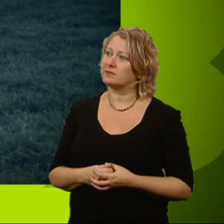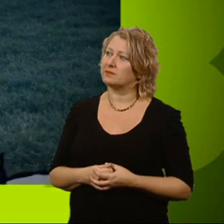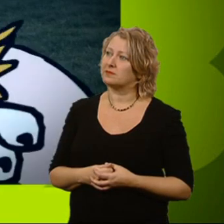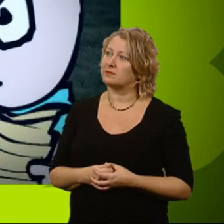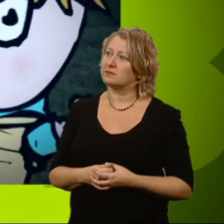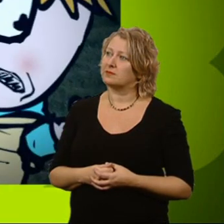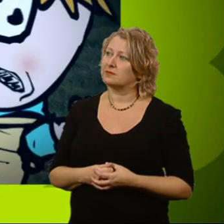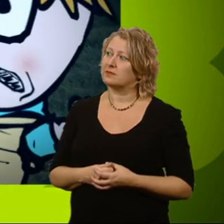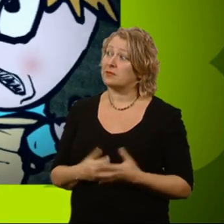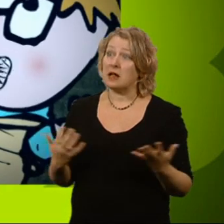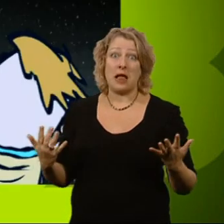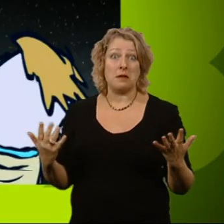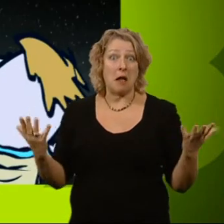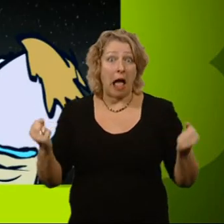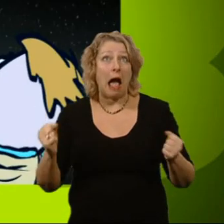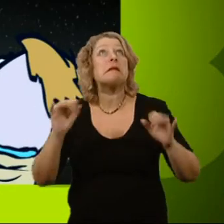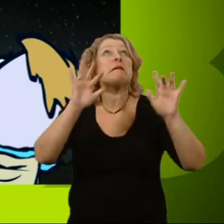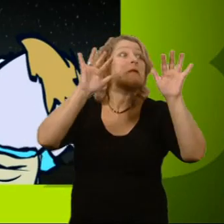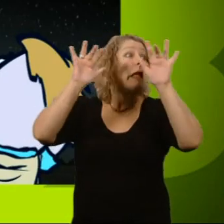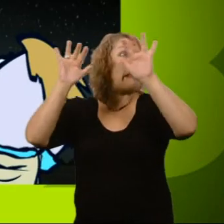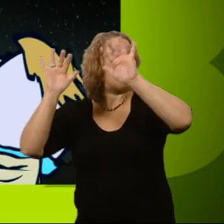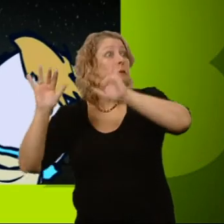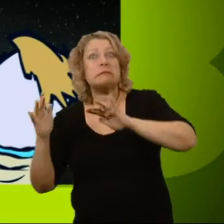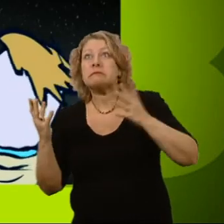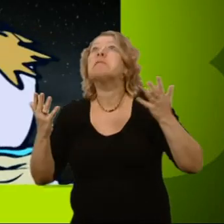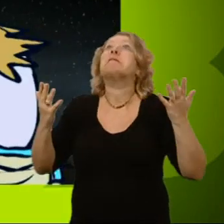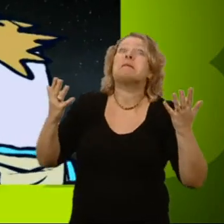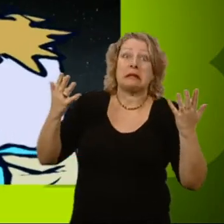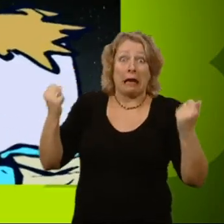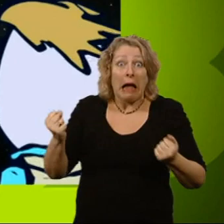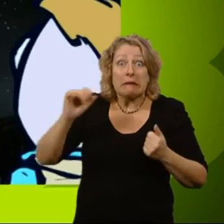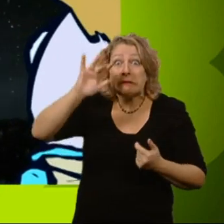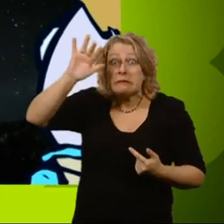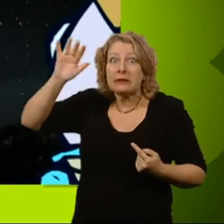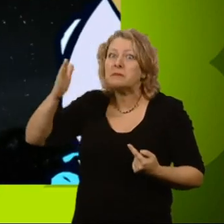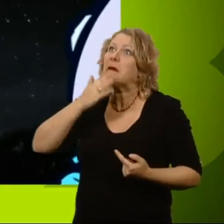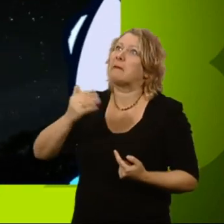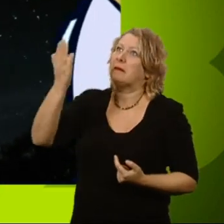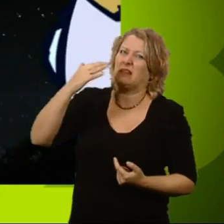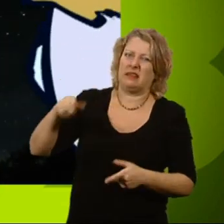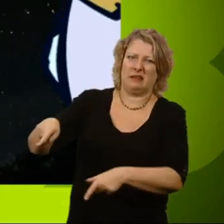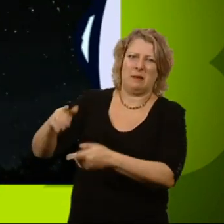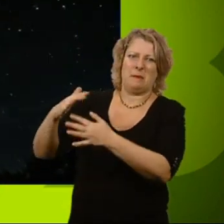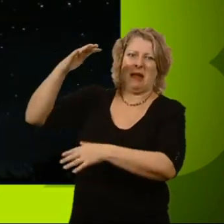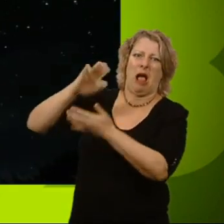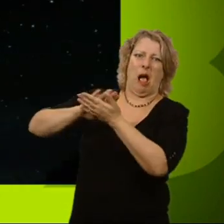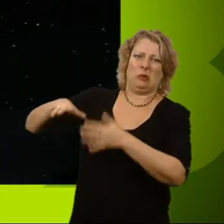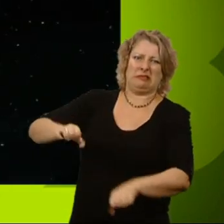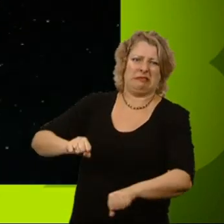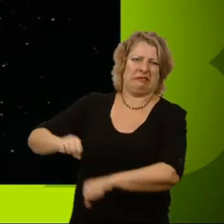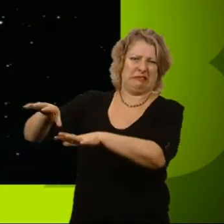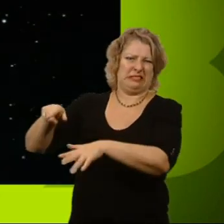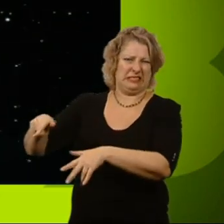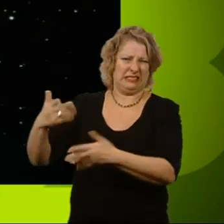Ow! Is there anybody out there? If there is, could you please come and take Big Howard, cos he's never